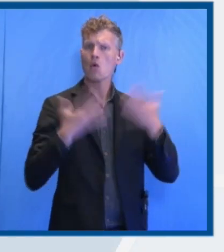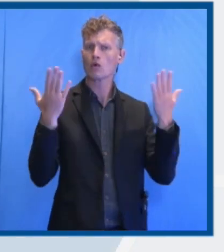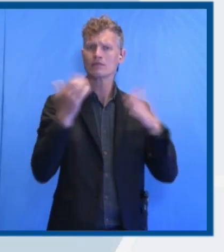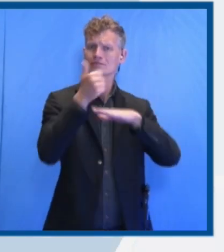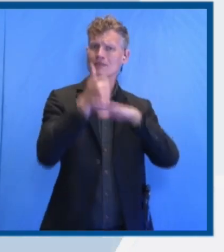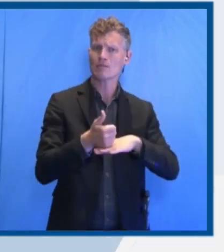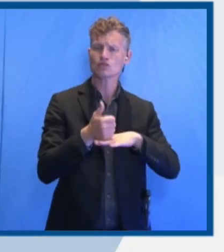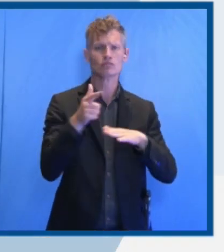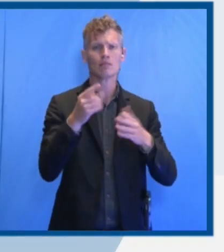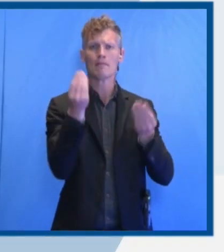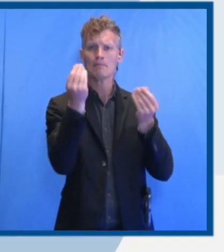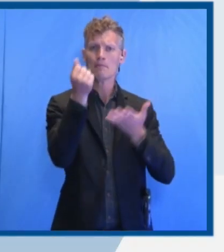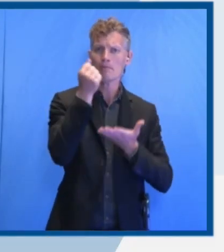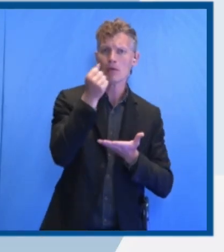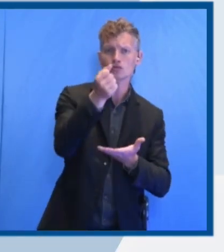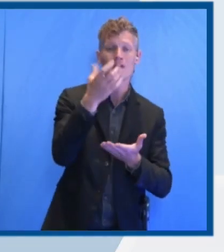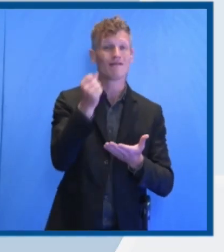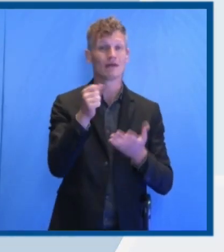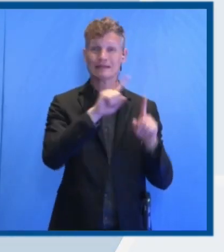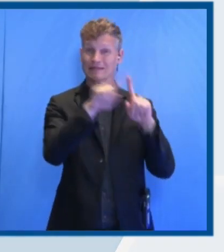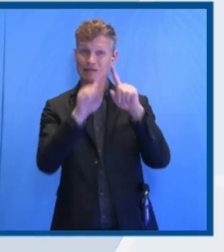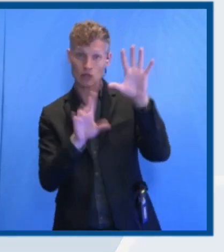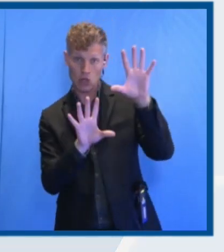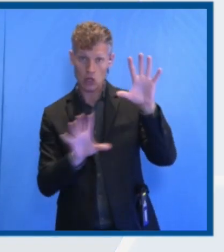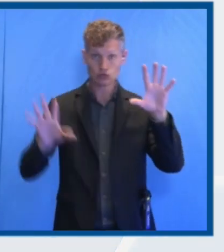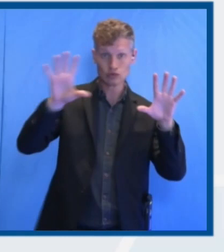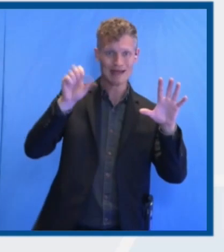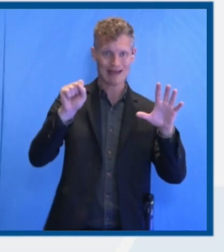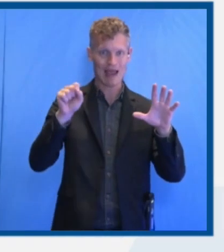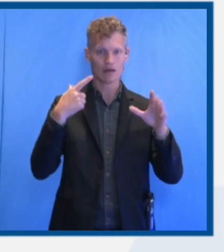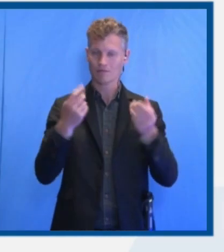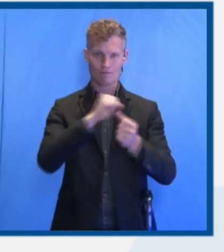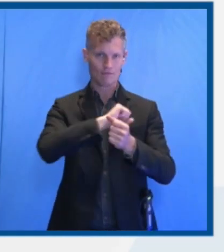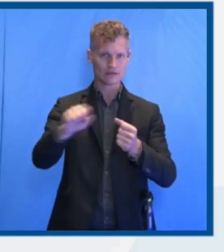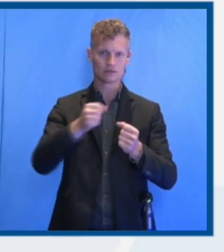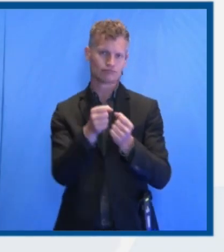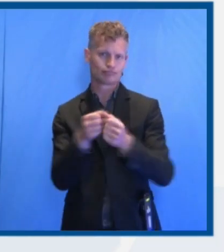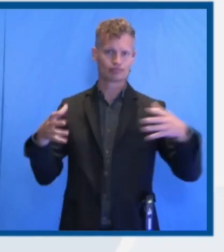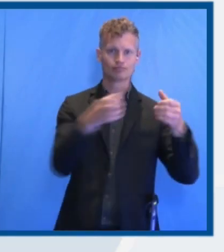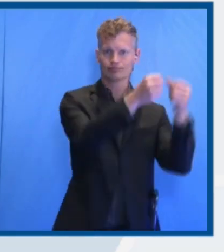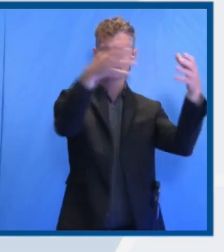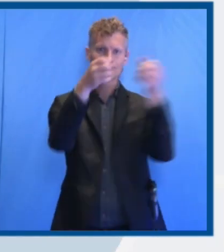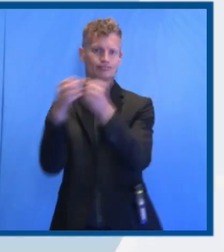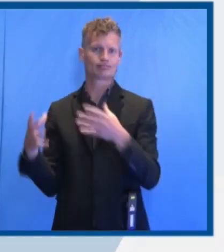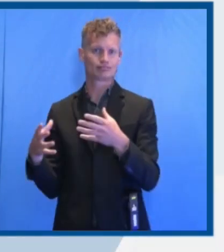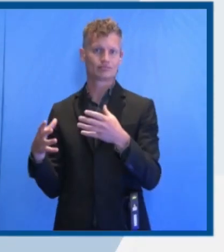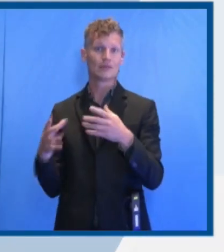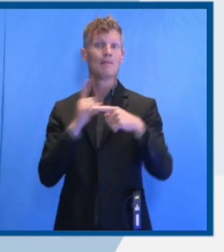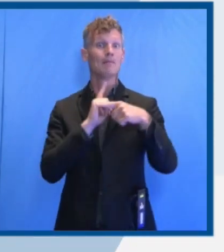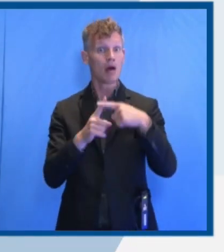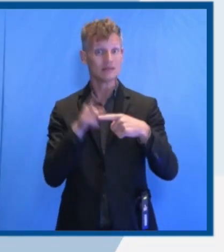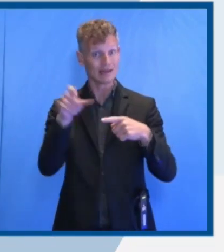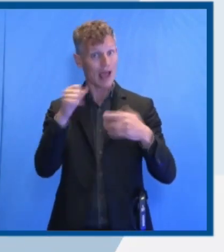budgets allows countries to rapidly scale up nature-based solutions while hitting their development